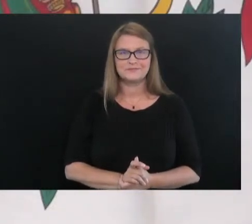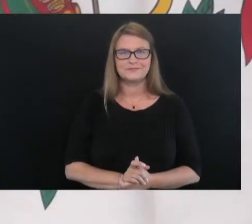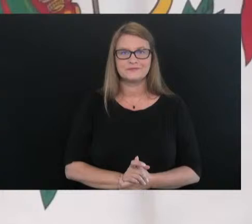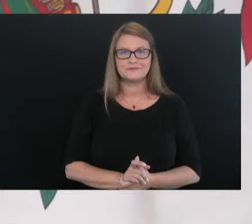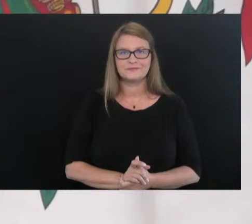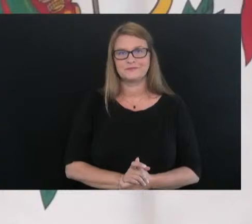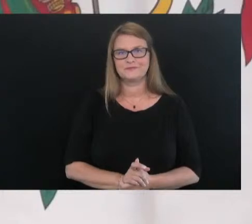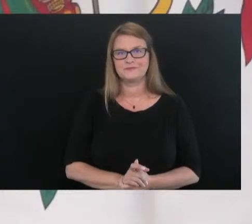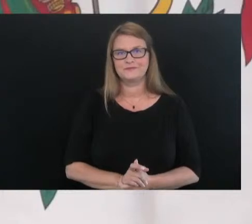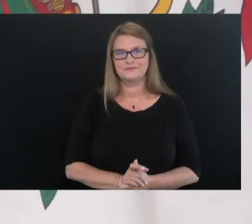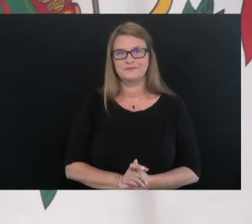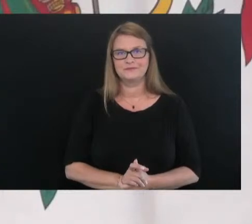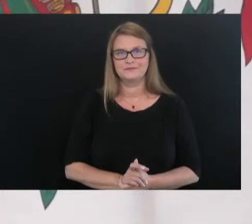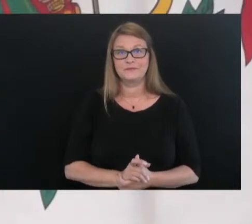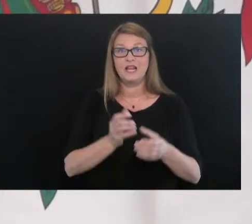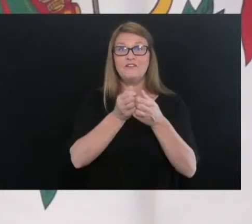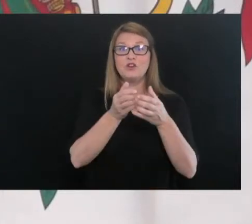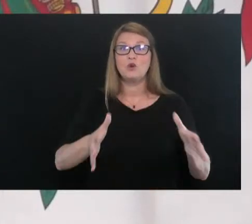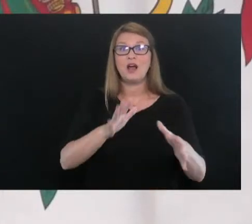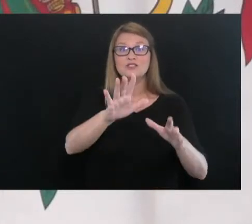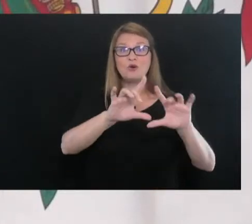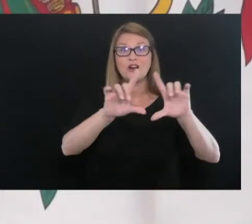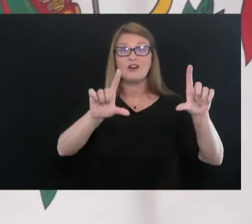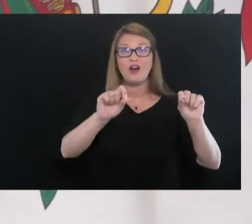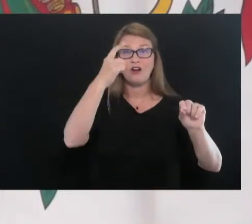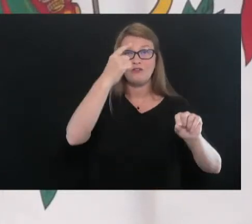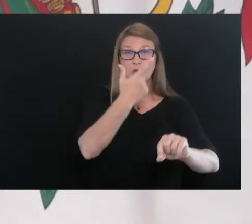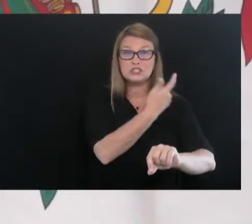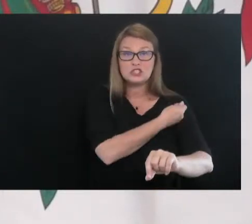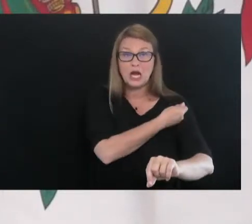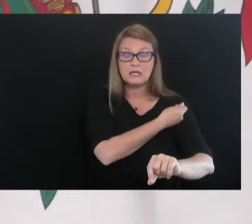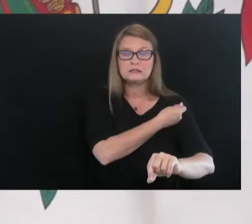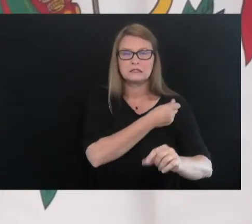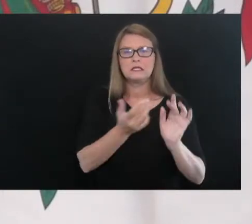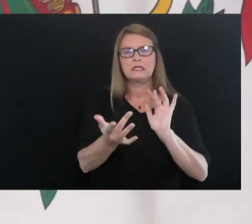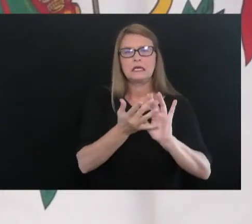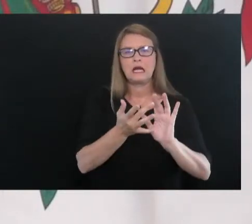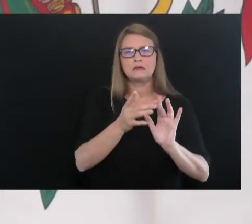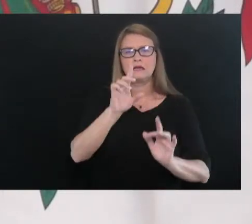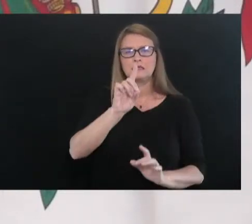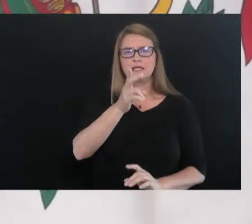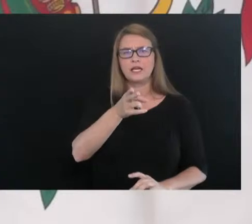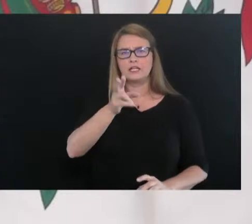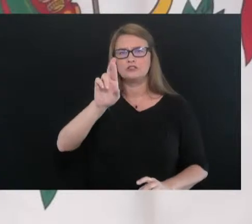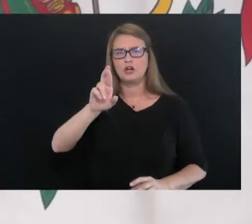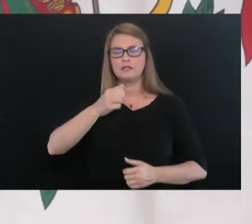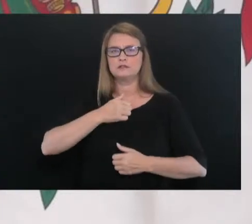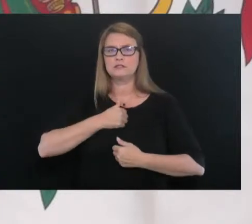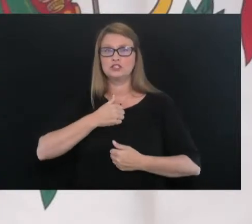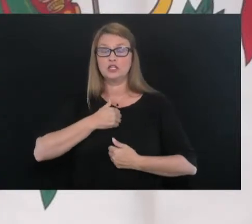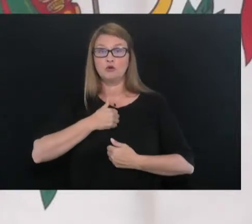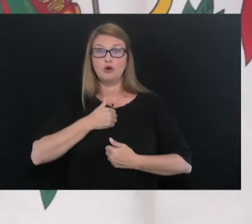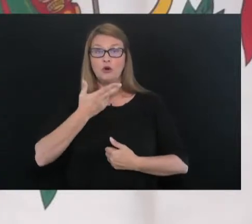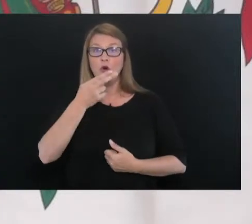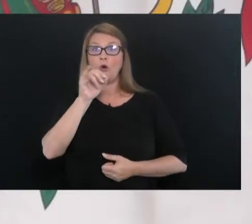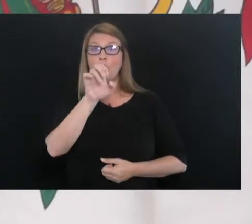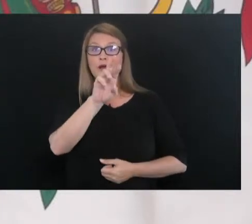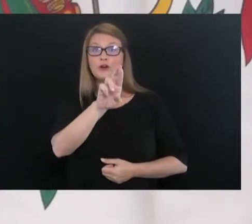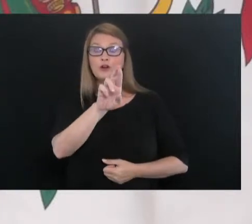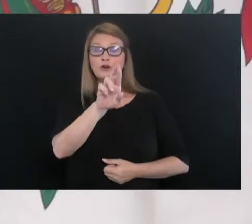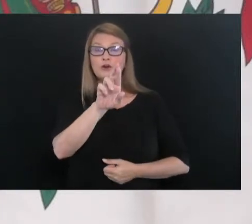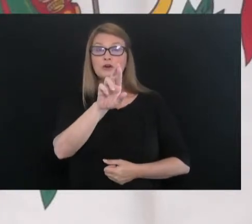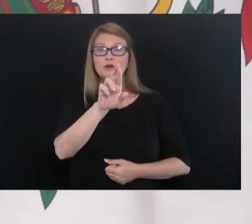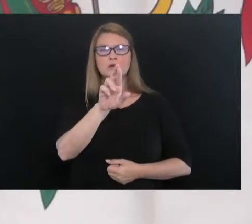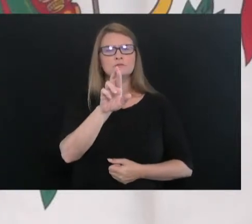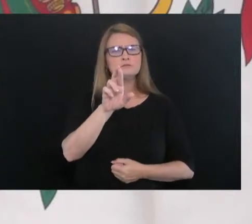you lost your card, contact us. The General, I guess maybe,